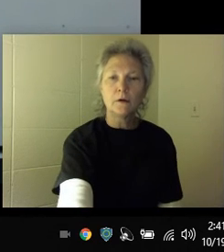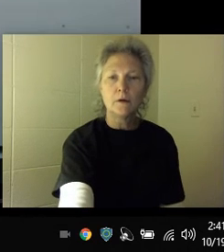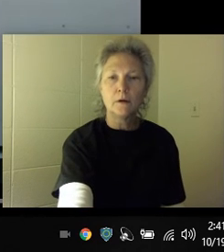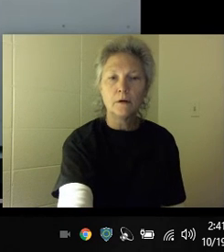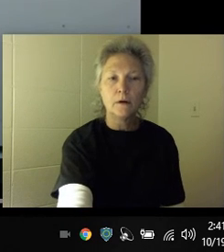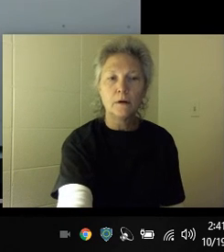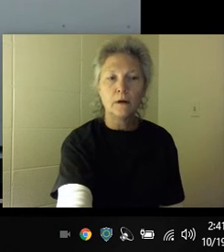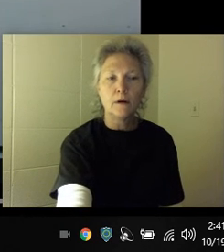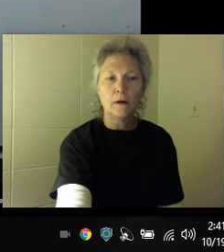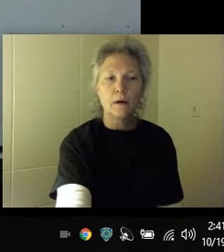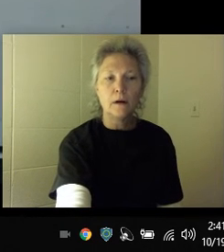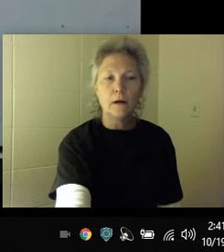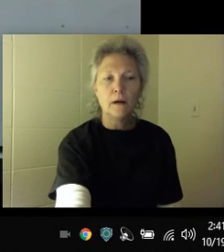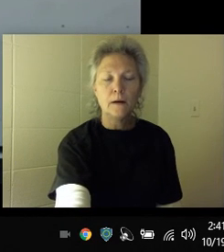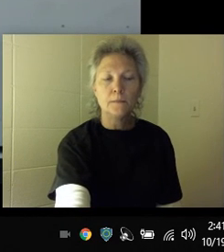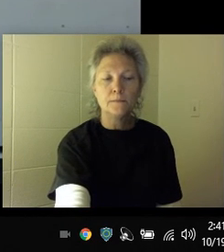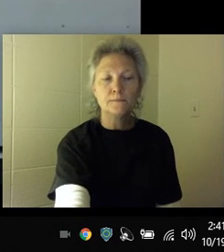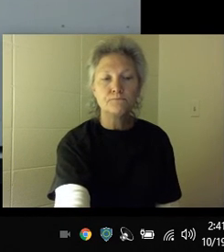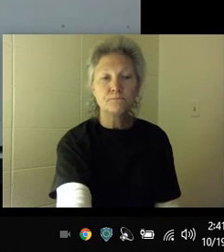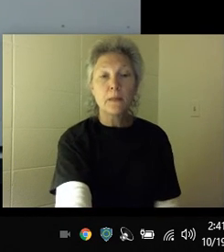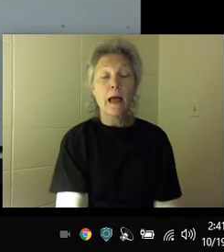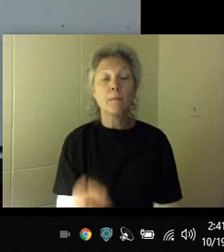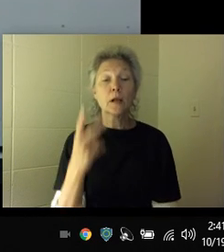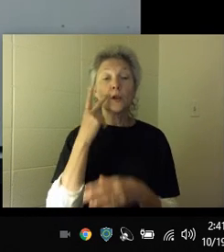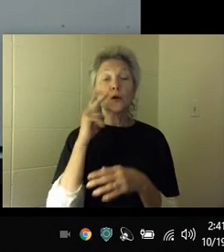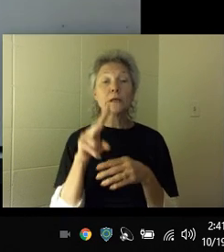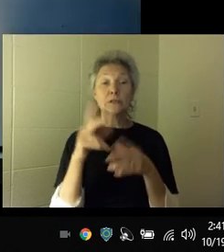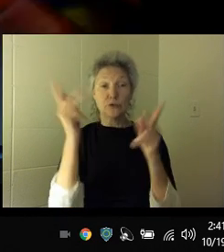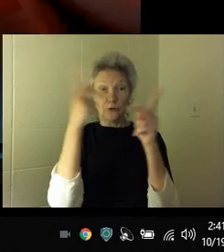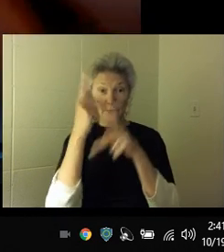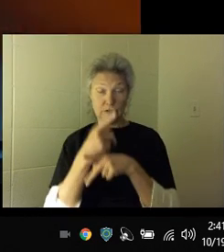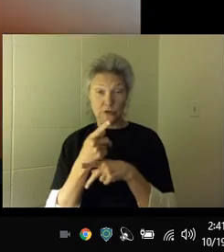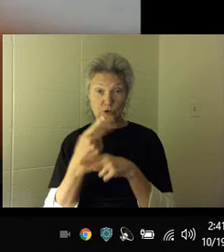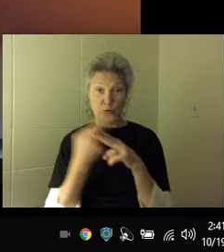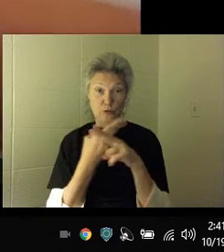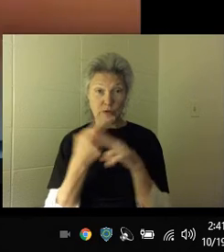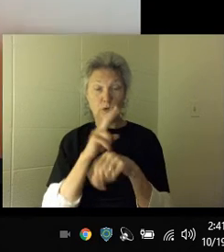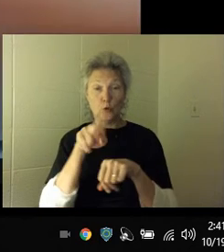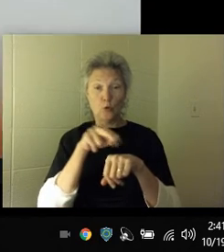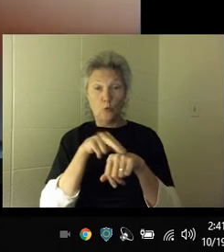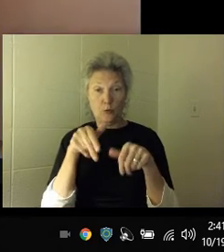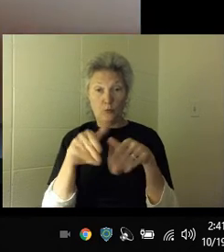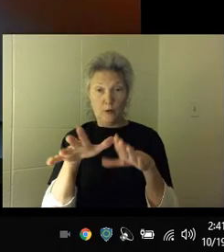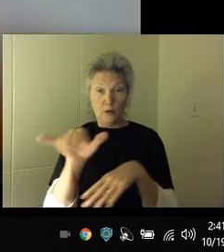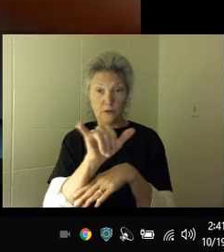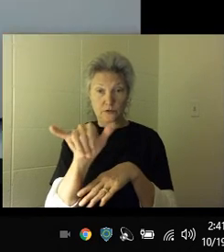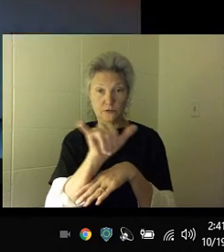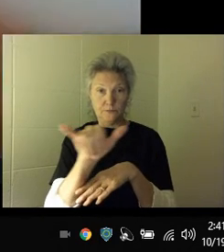to look at solving this using our standard algorithm as well.